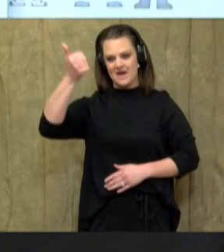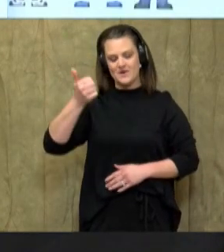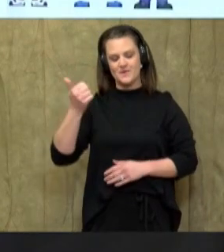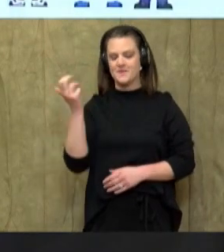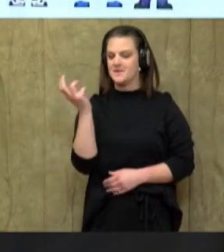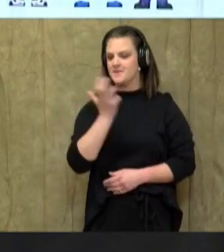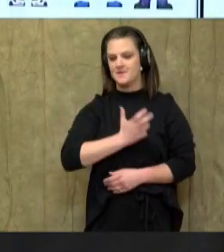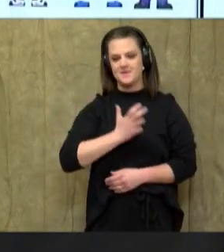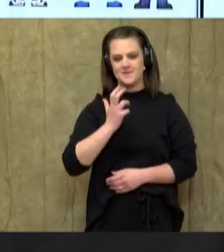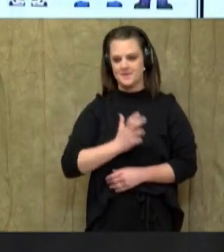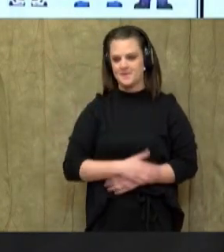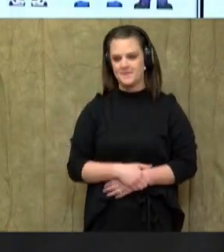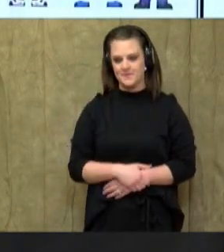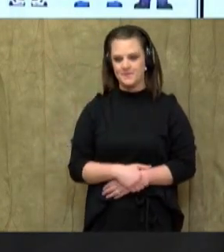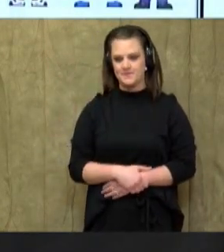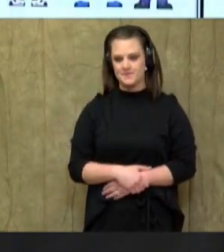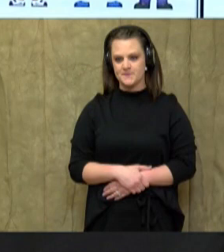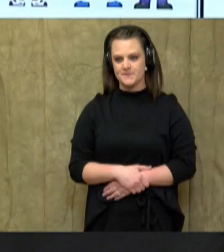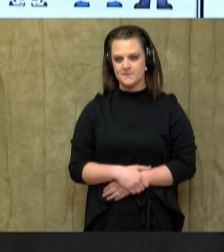Wow.